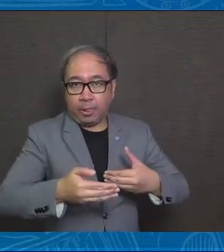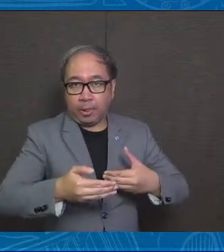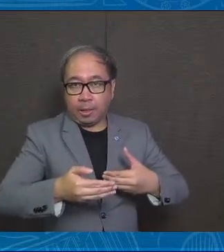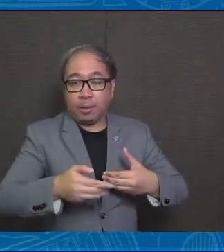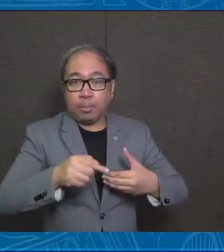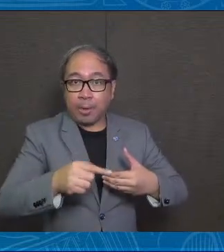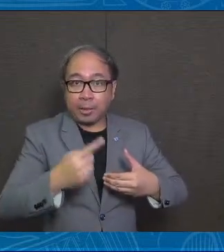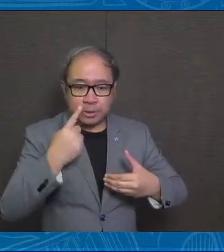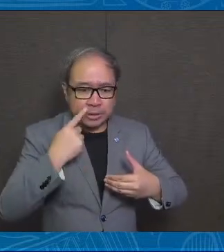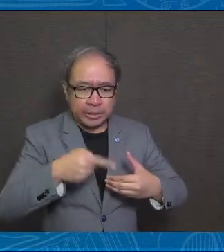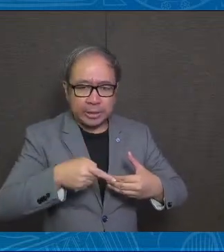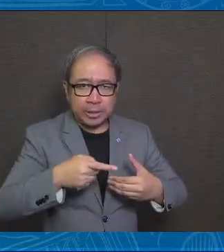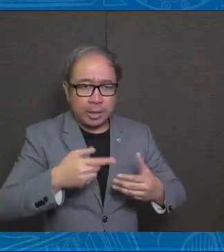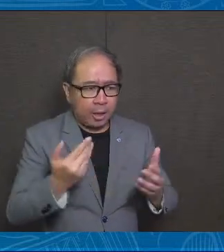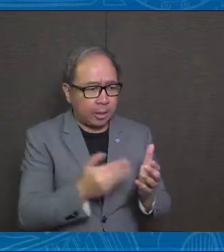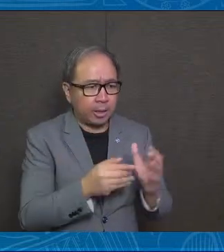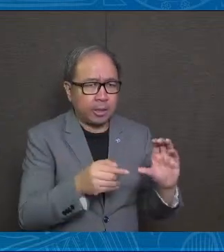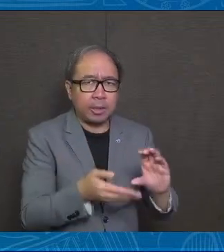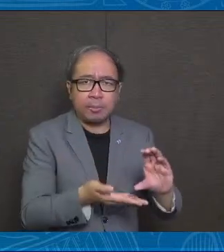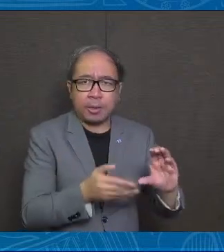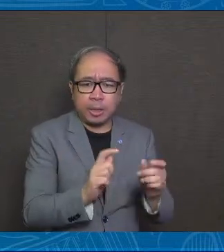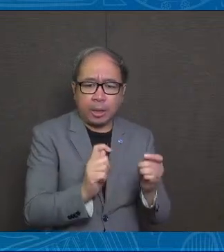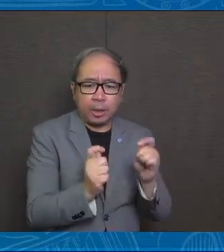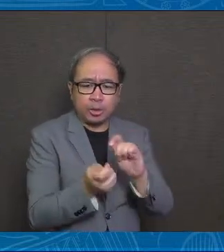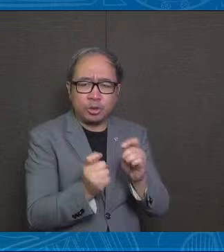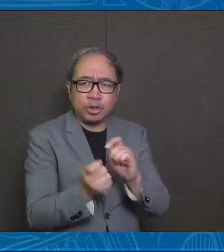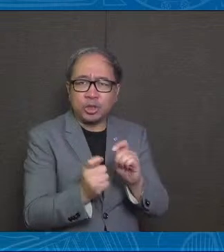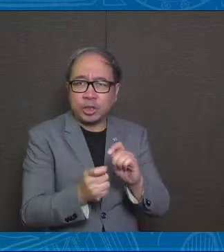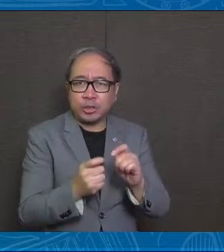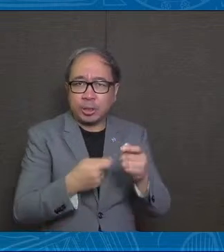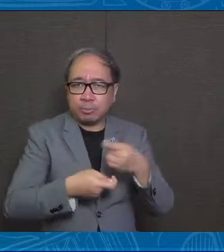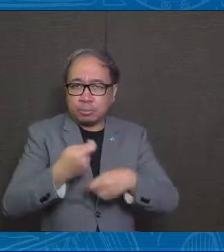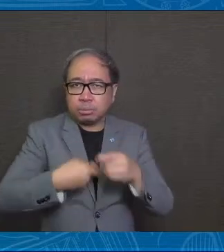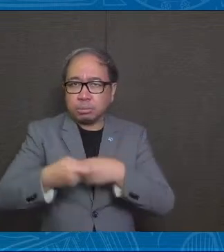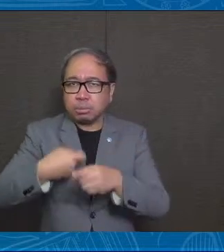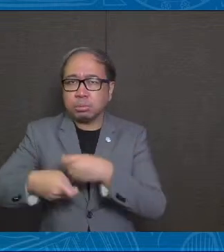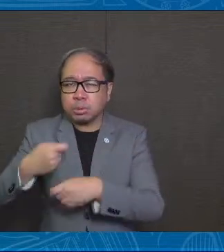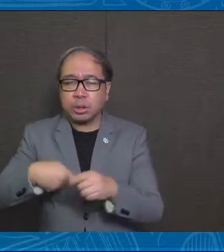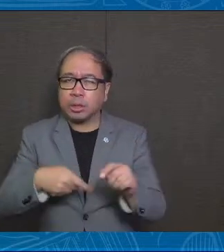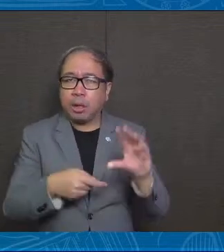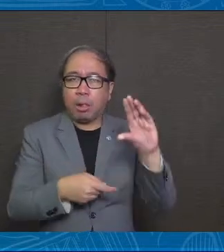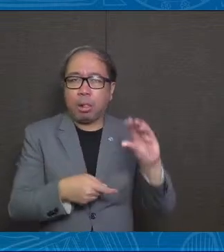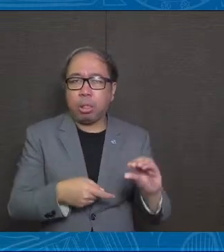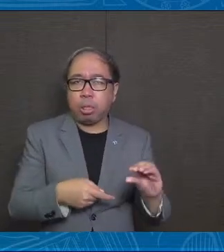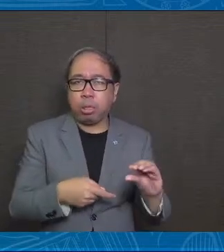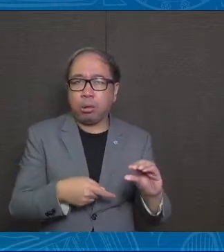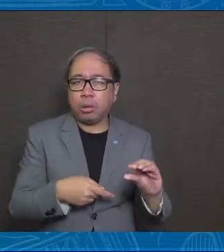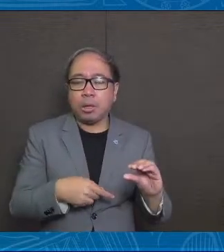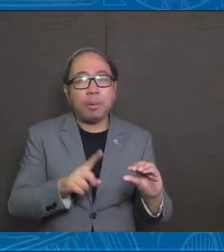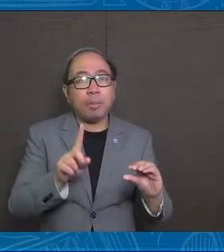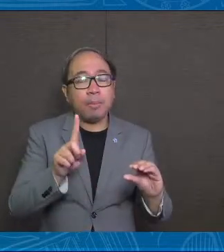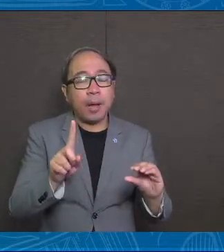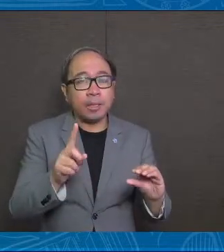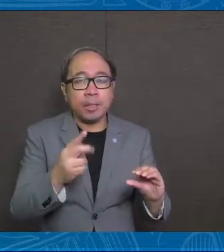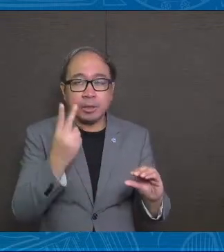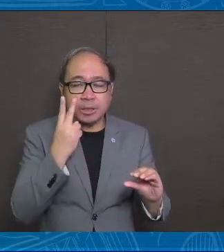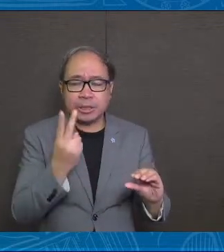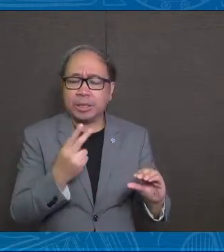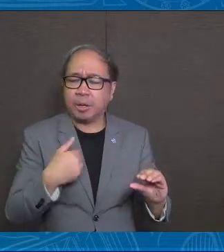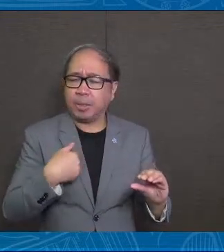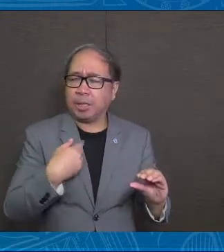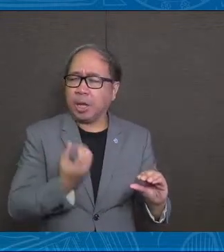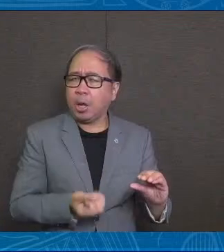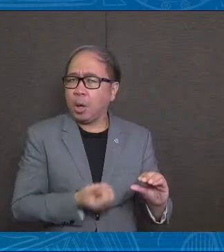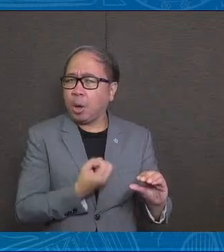plans. How much of the CCET tag, when it has been pronounced, were actually done by the